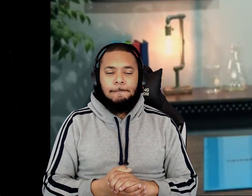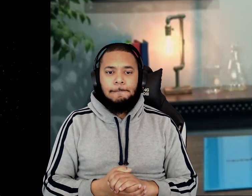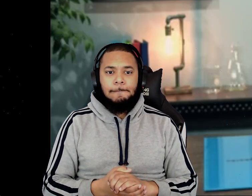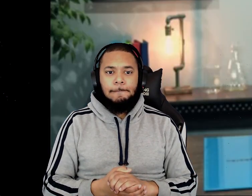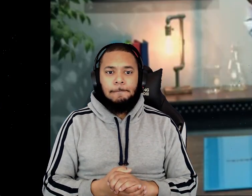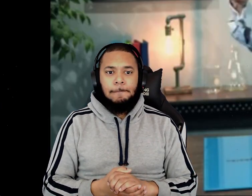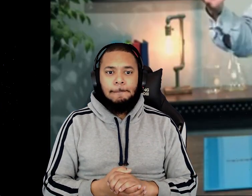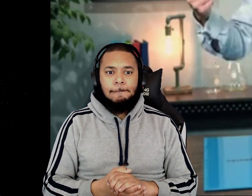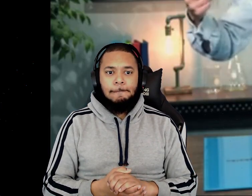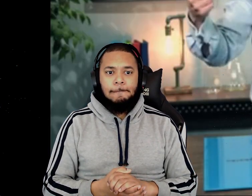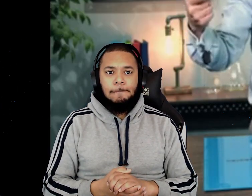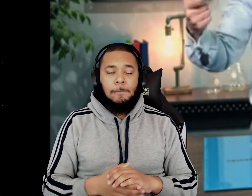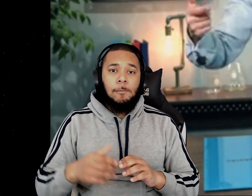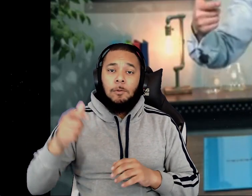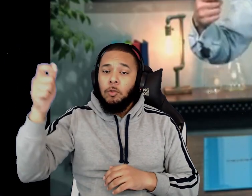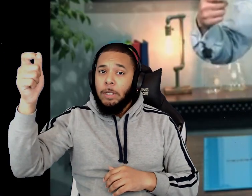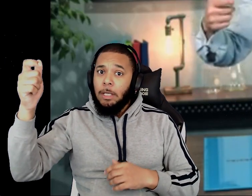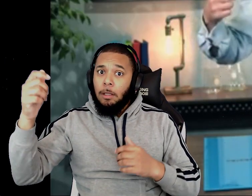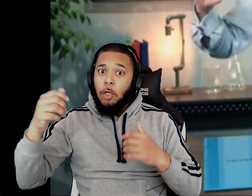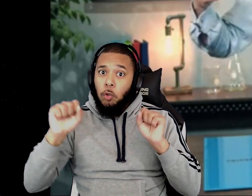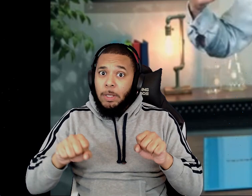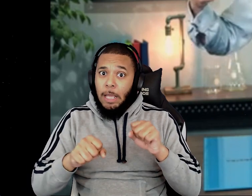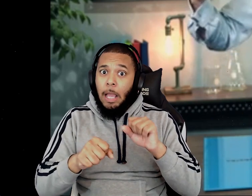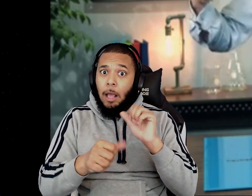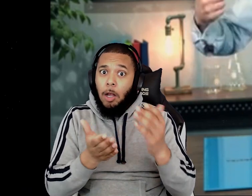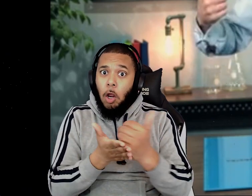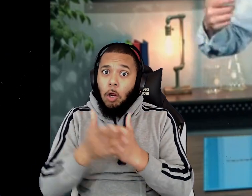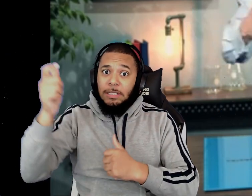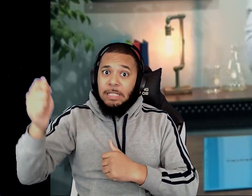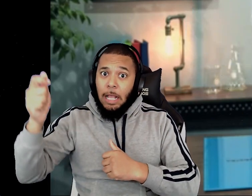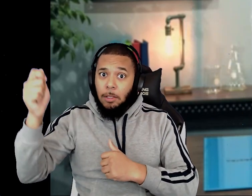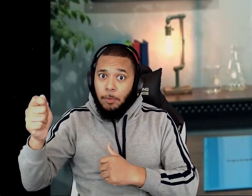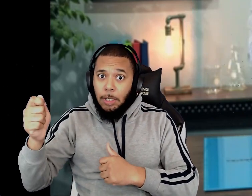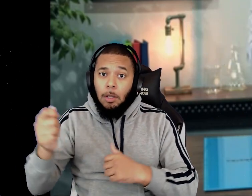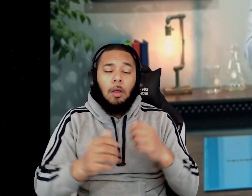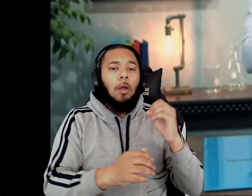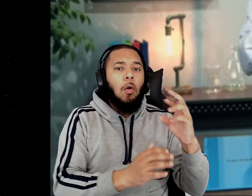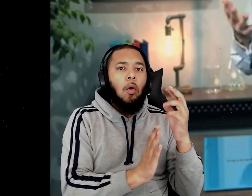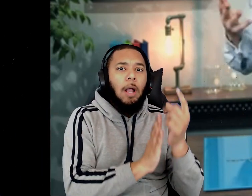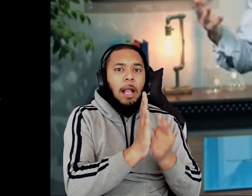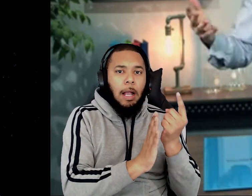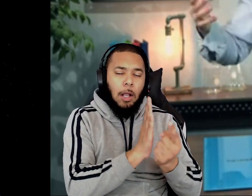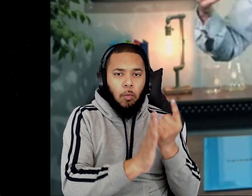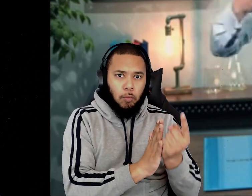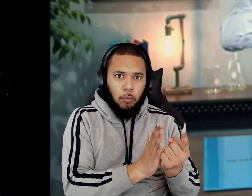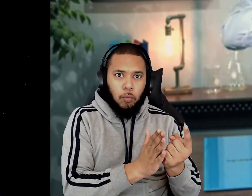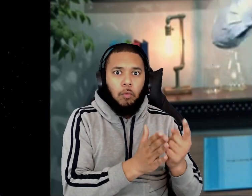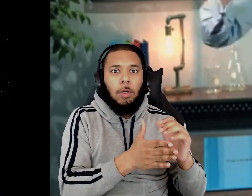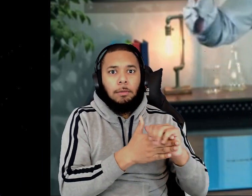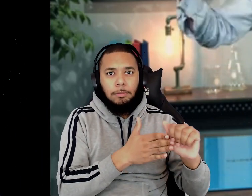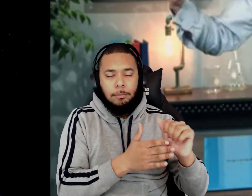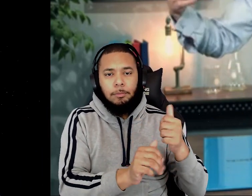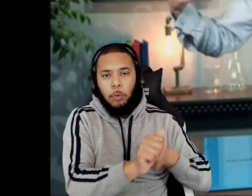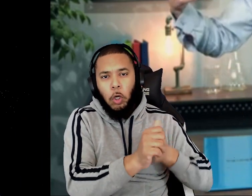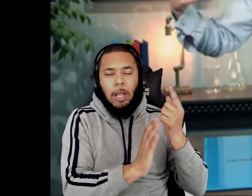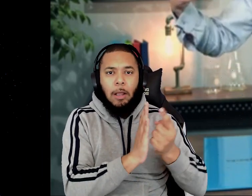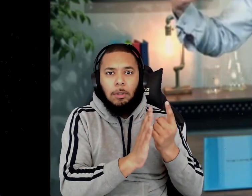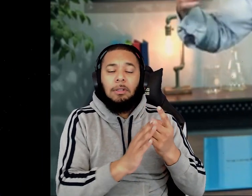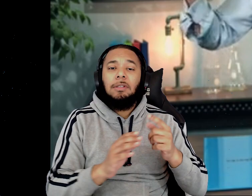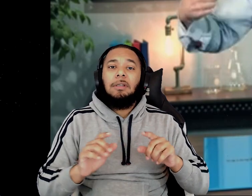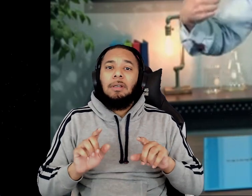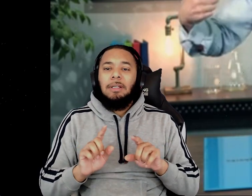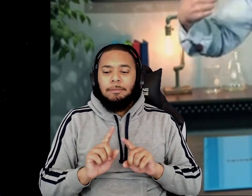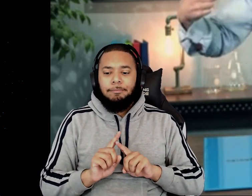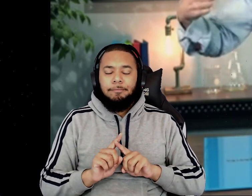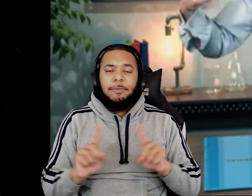So you're on salary, or you're working a job that gives you a certain amount of dollars per hour. They're different.